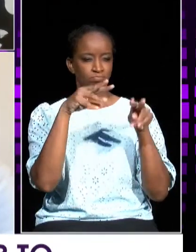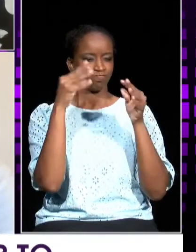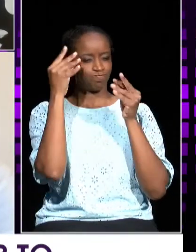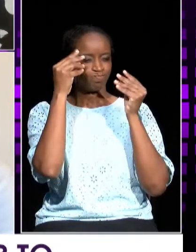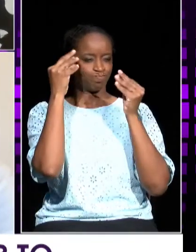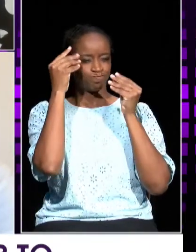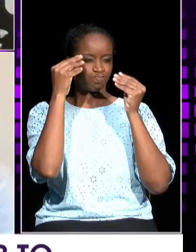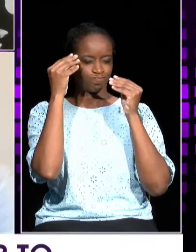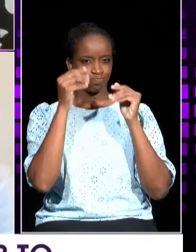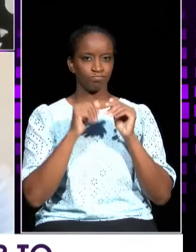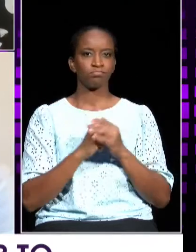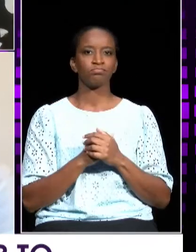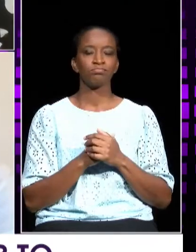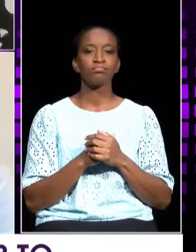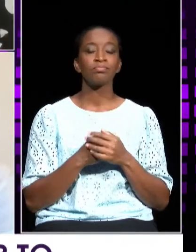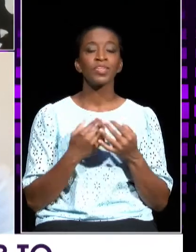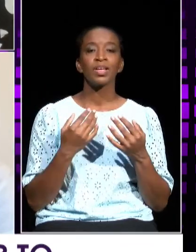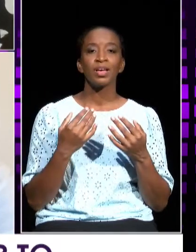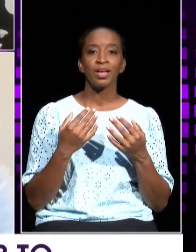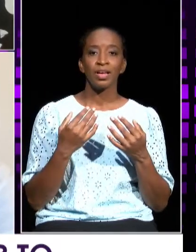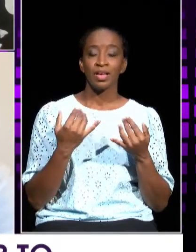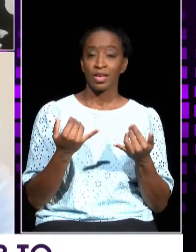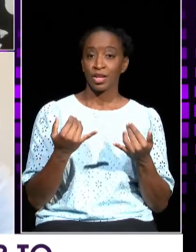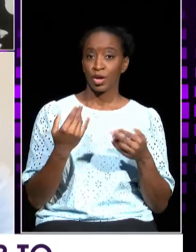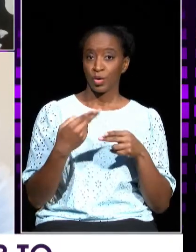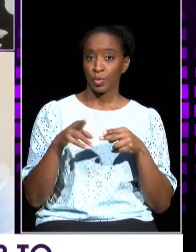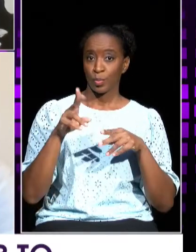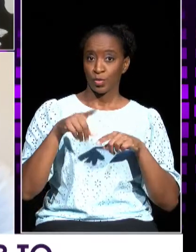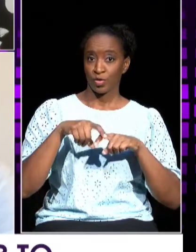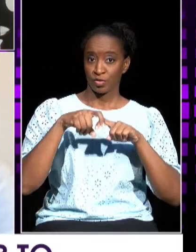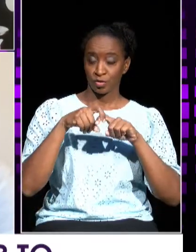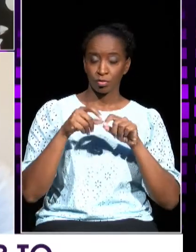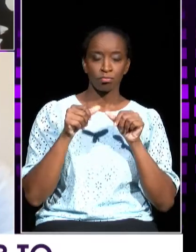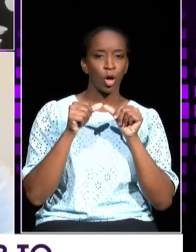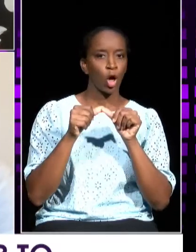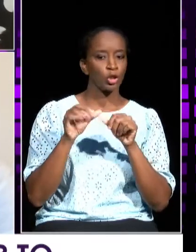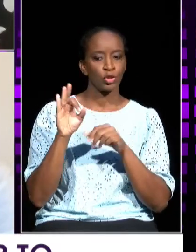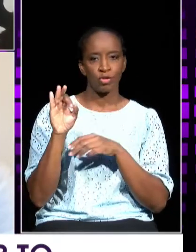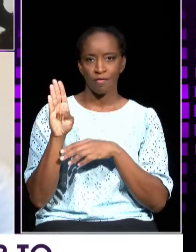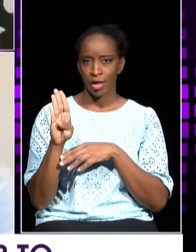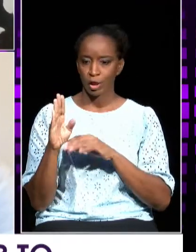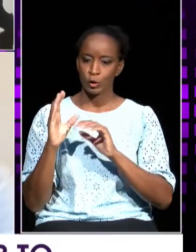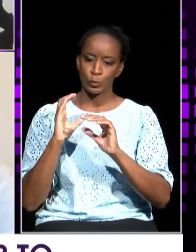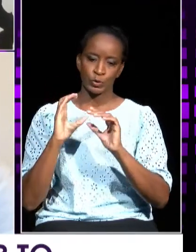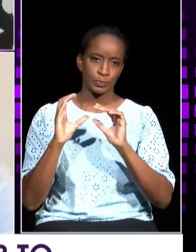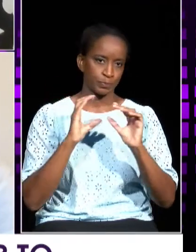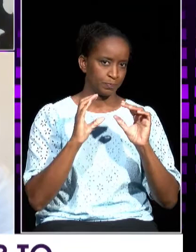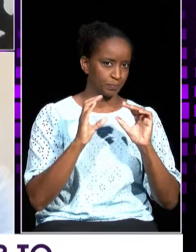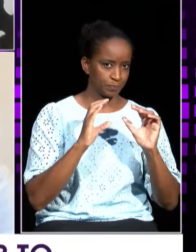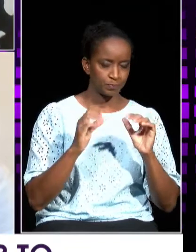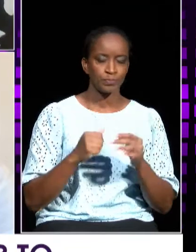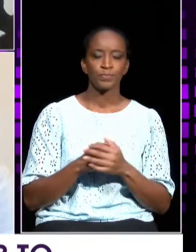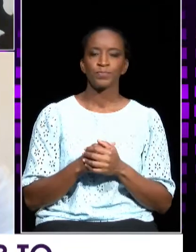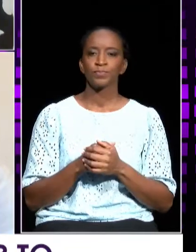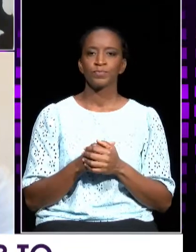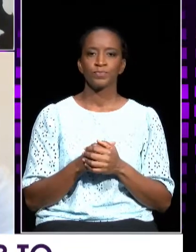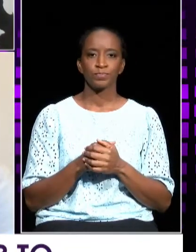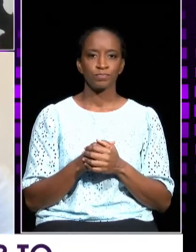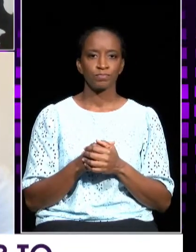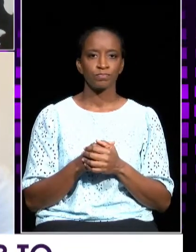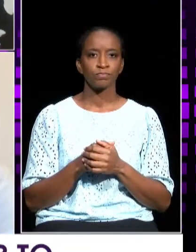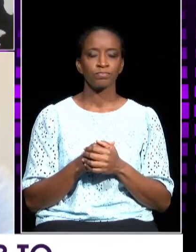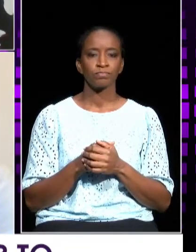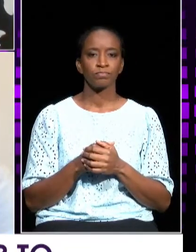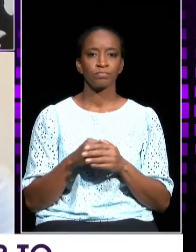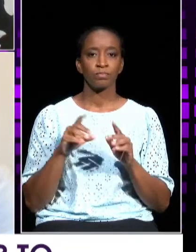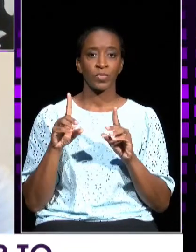in a bit. I want to continue to encourage you to share your comments with us, share your thoughts with us on our social media pages. So you can check us out at